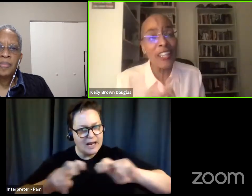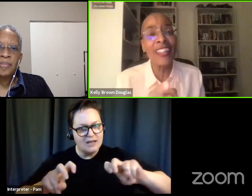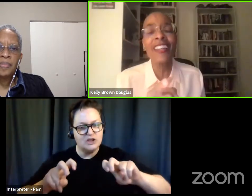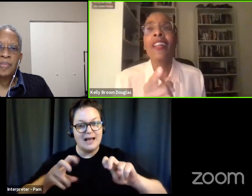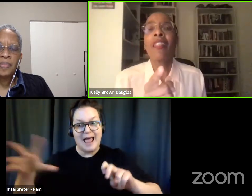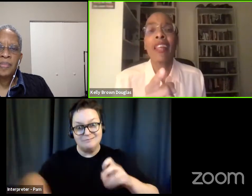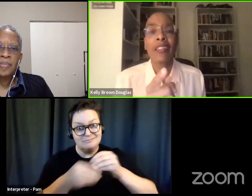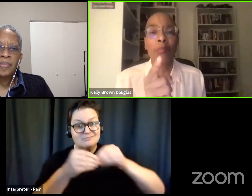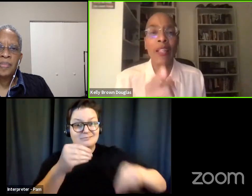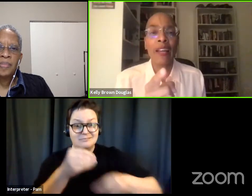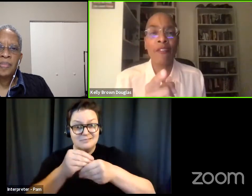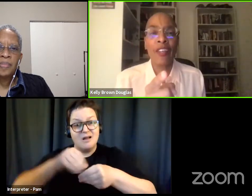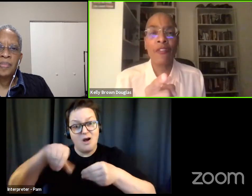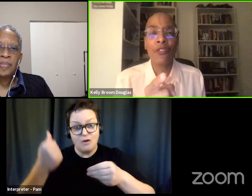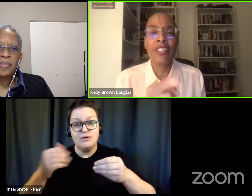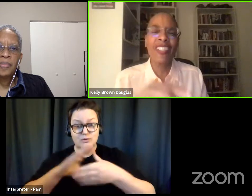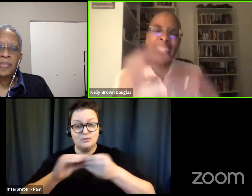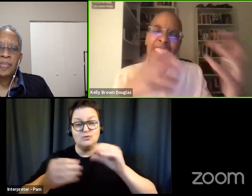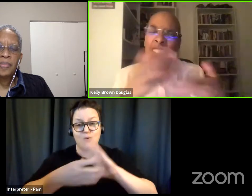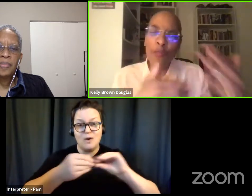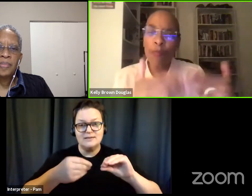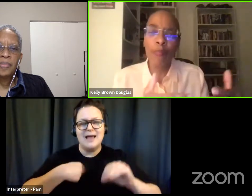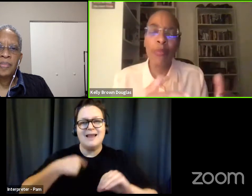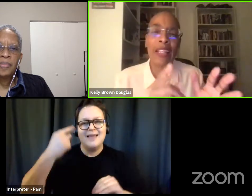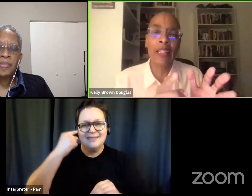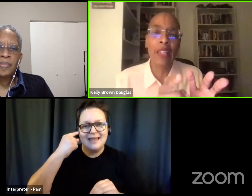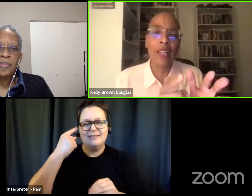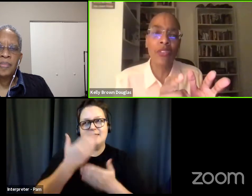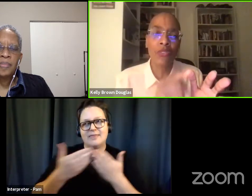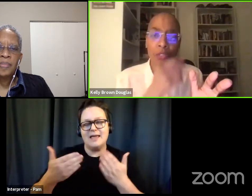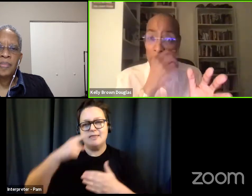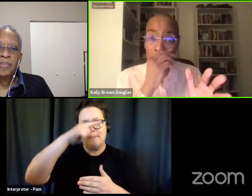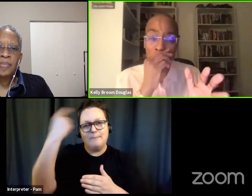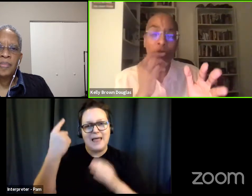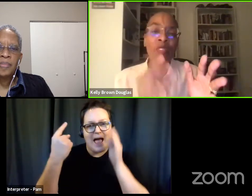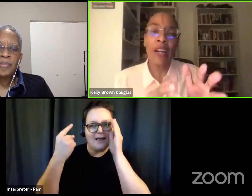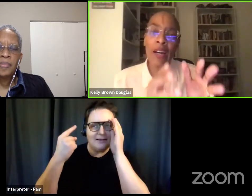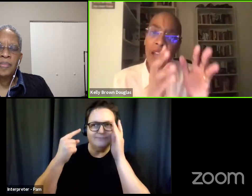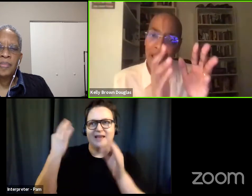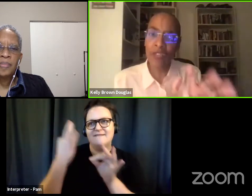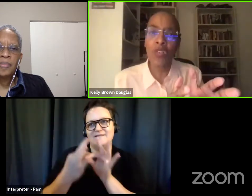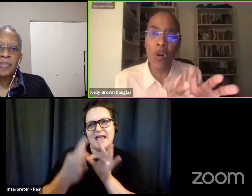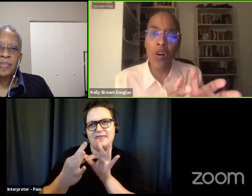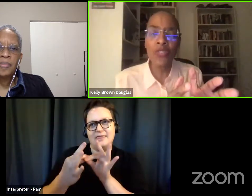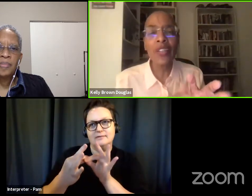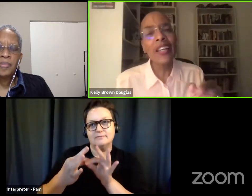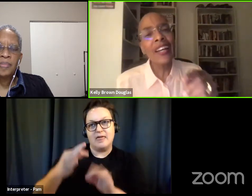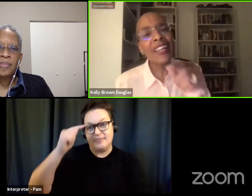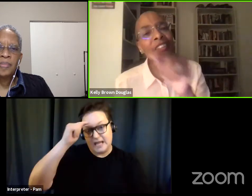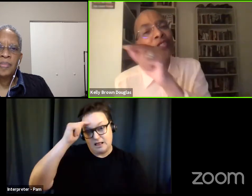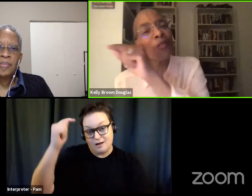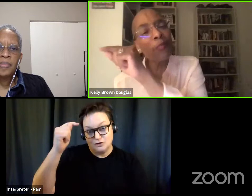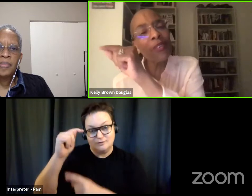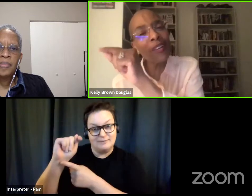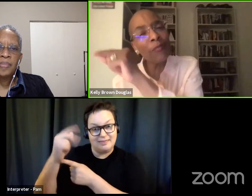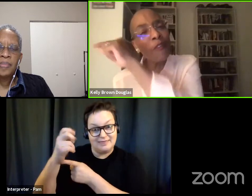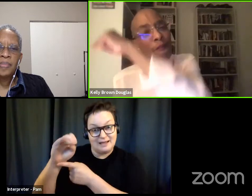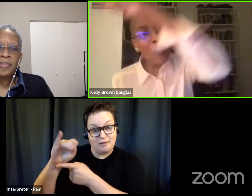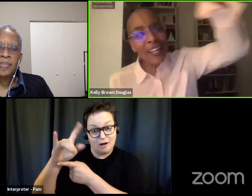the thing that the Black faith tradition, at least Black theological tradition, has lost is